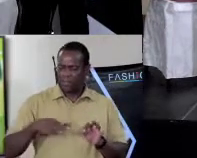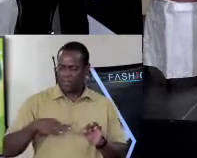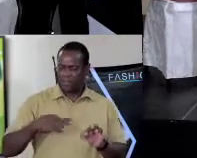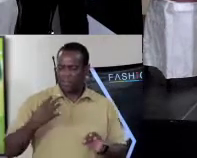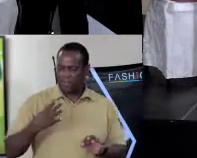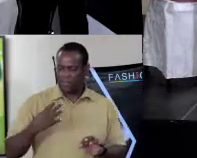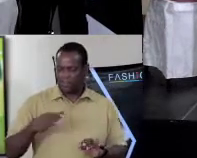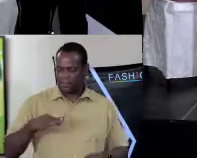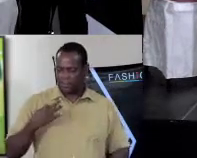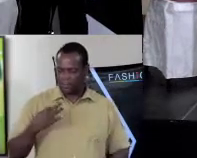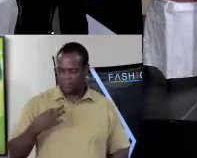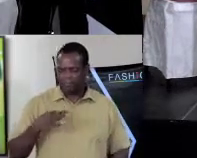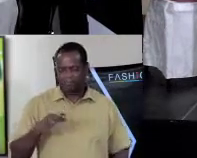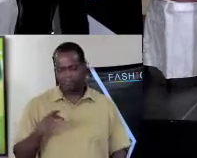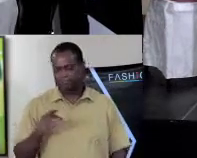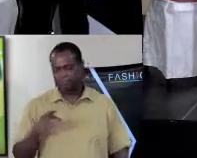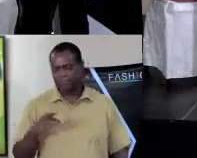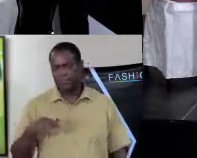I agree.